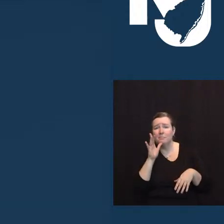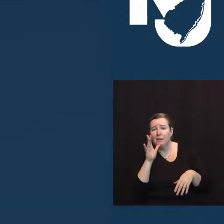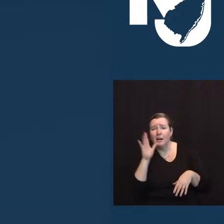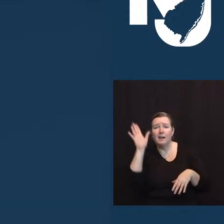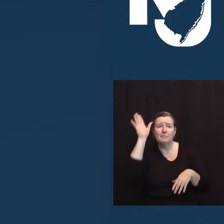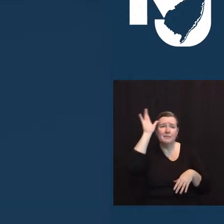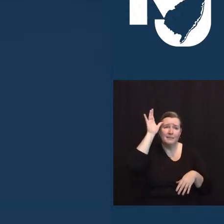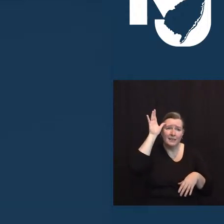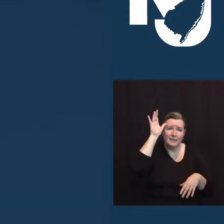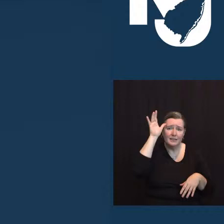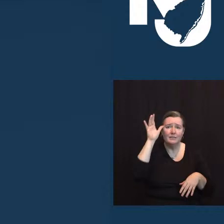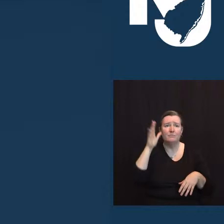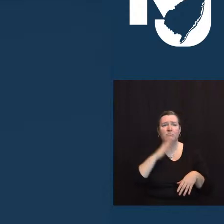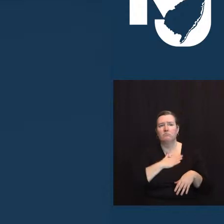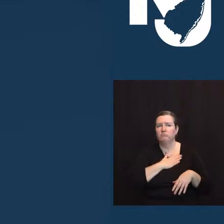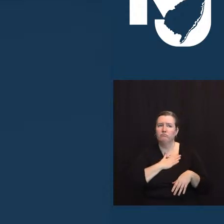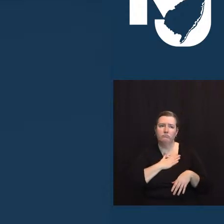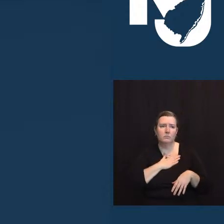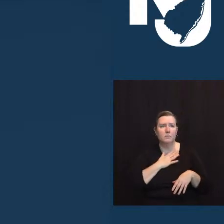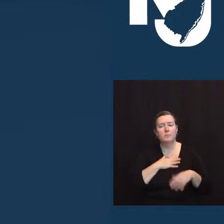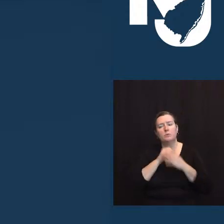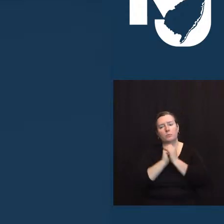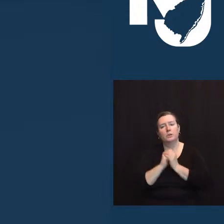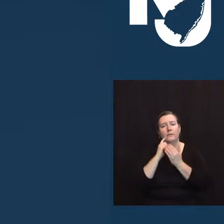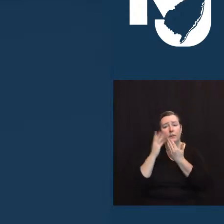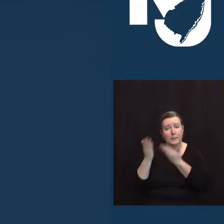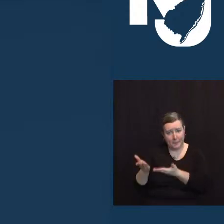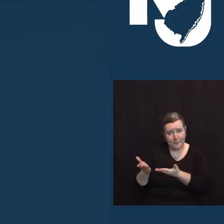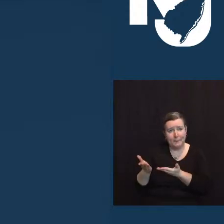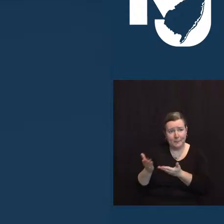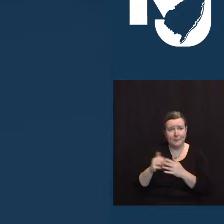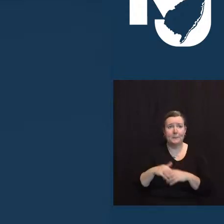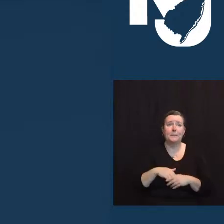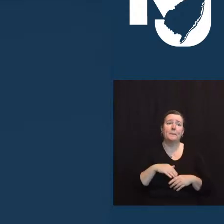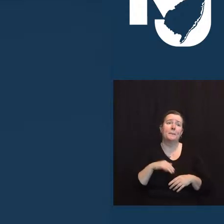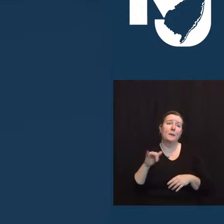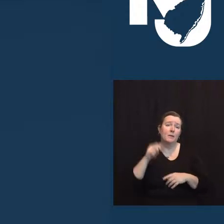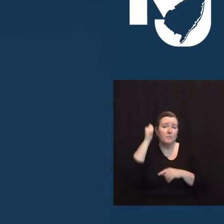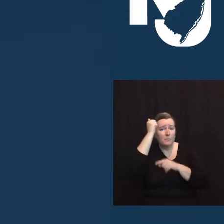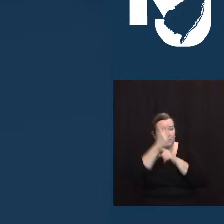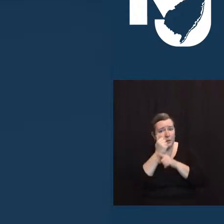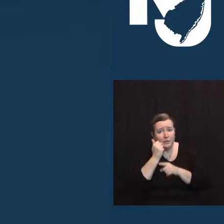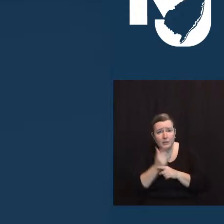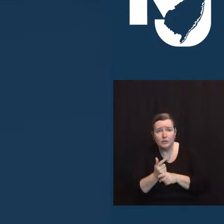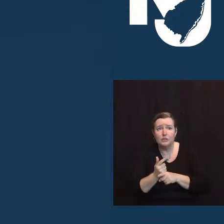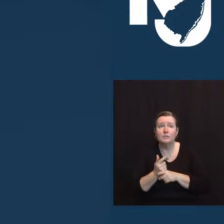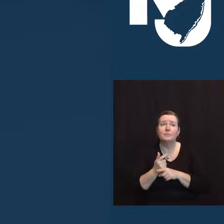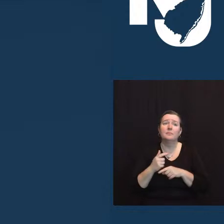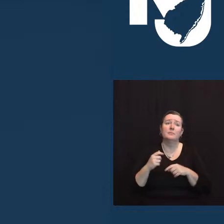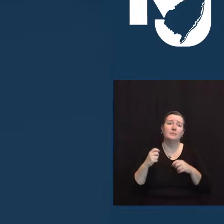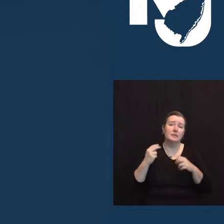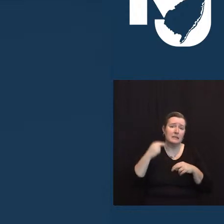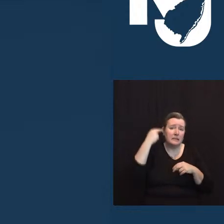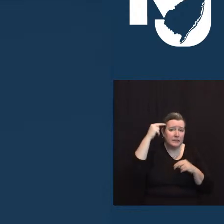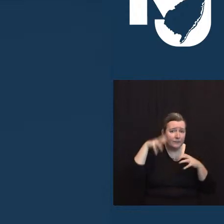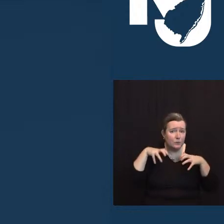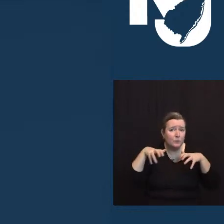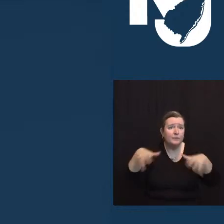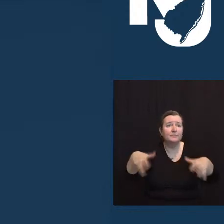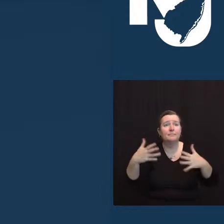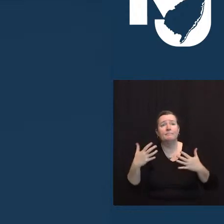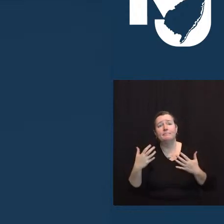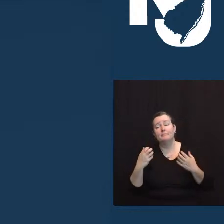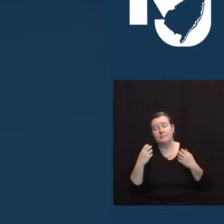in your prayers. Her siblings, Erica and JC, her nieces and nephews, Frankie, Leo, Lucy, JC, and Lexi,